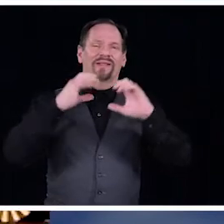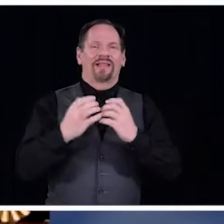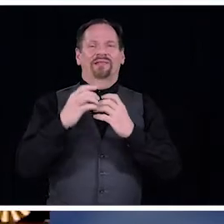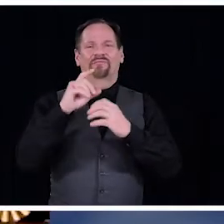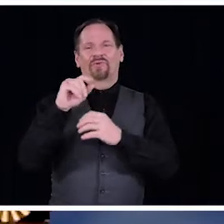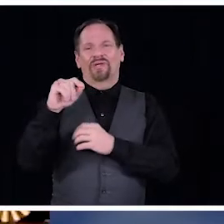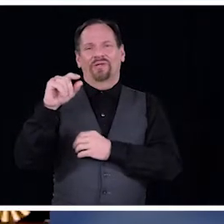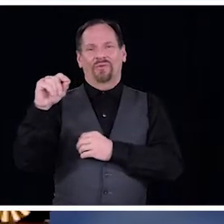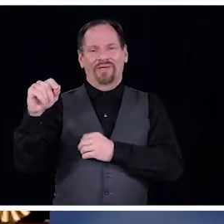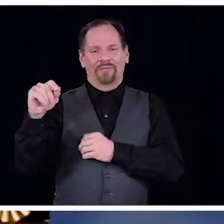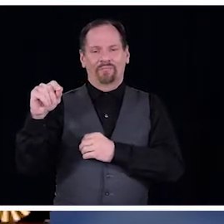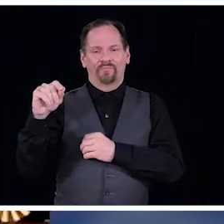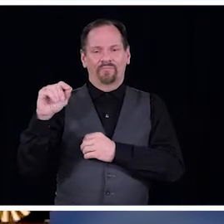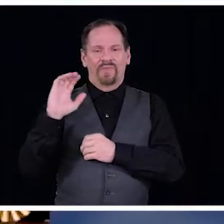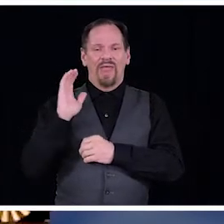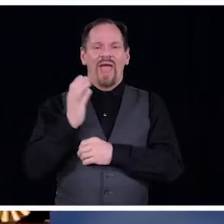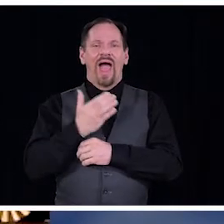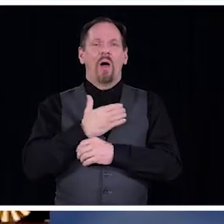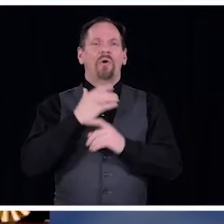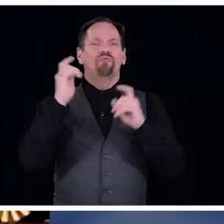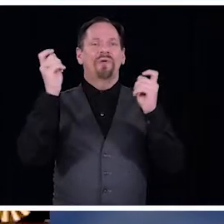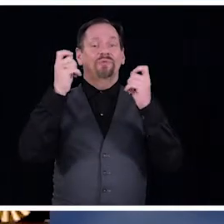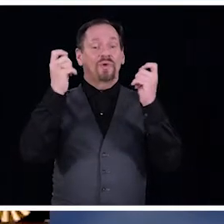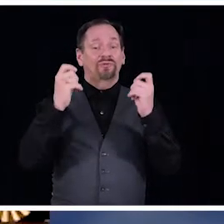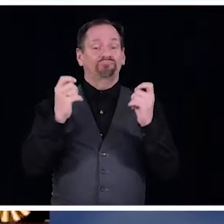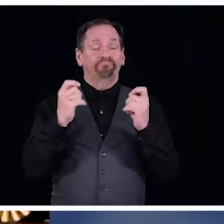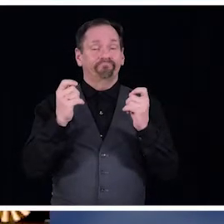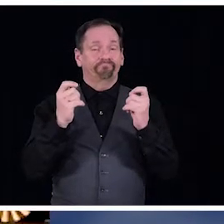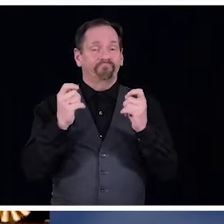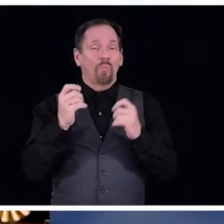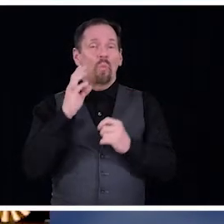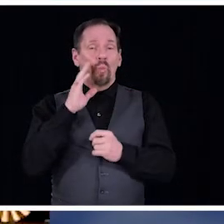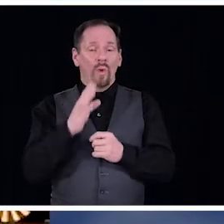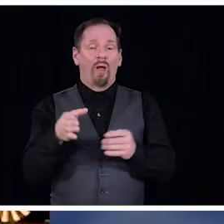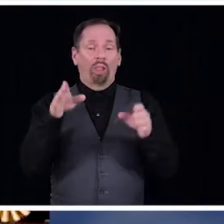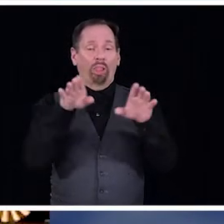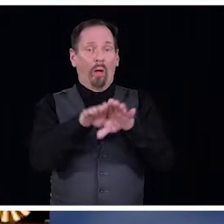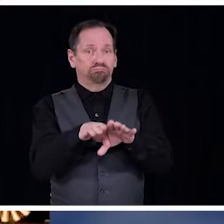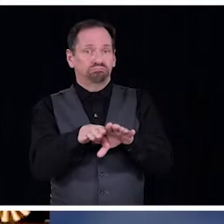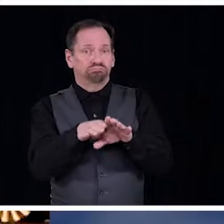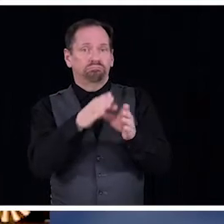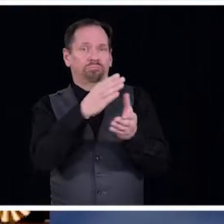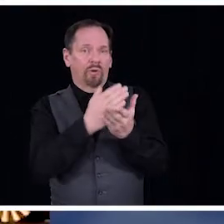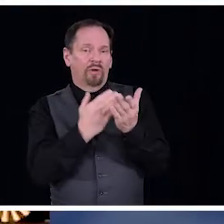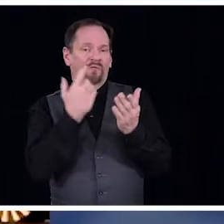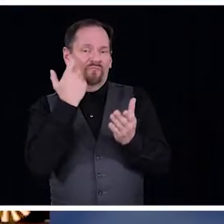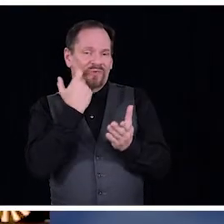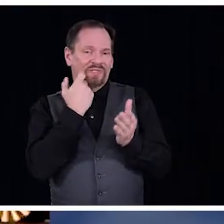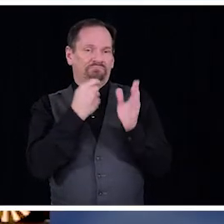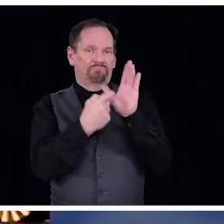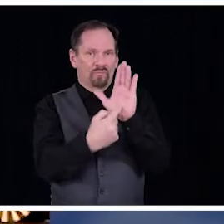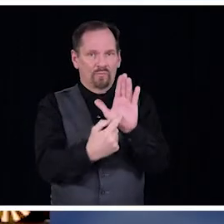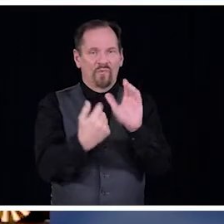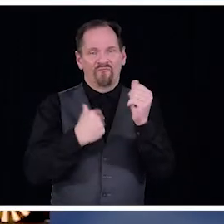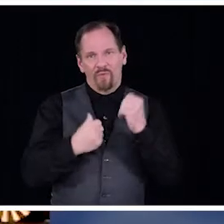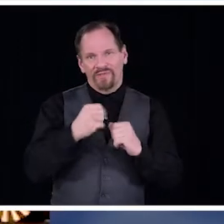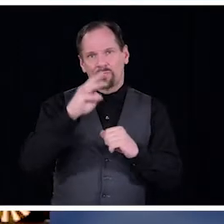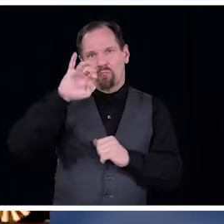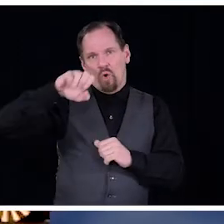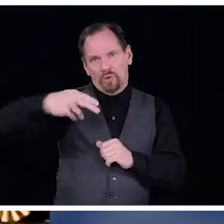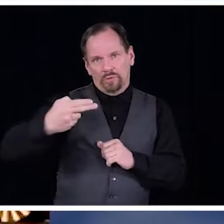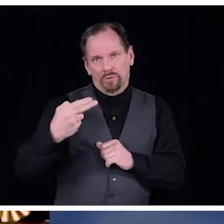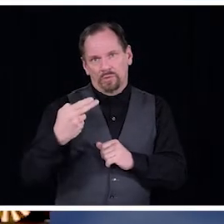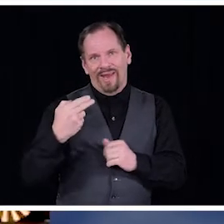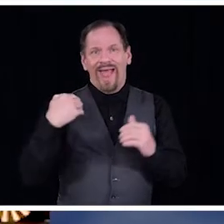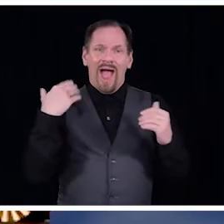Our graduation ceremony will close with portions of special performances from this past March. Our students were in production for